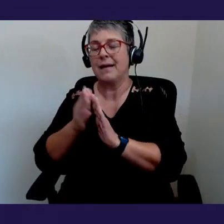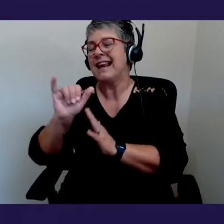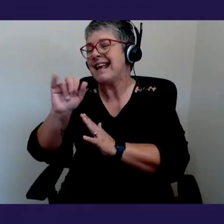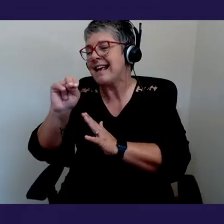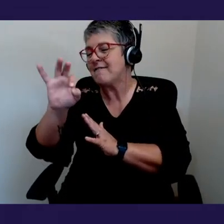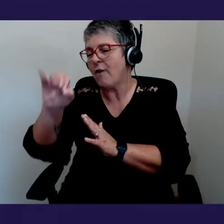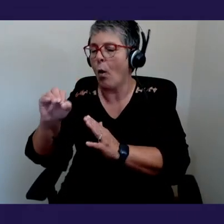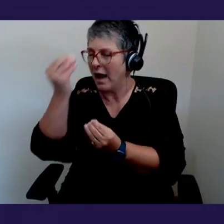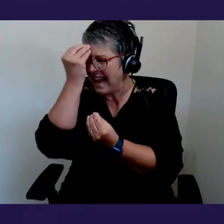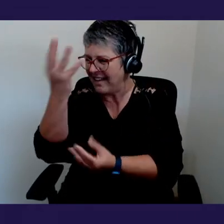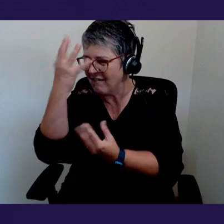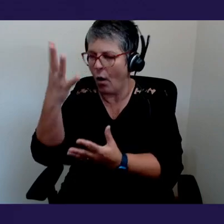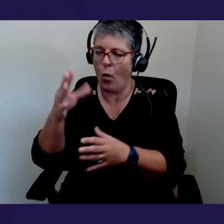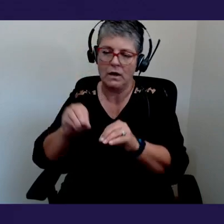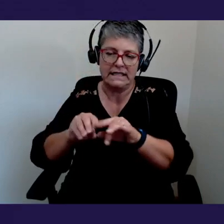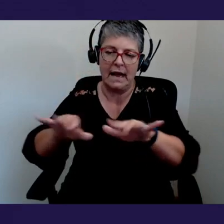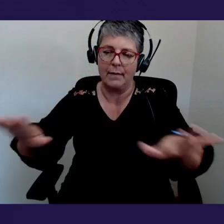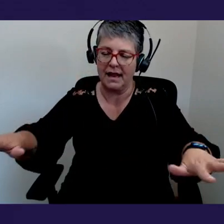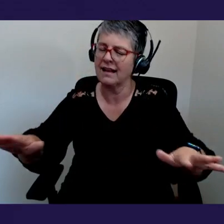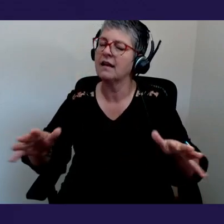We now need to move past that.